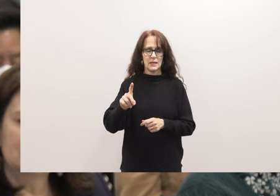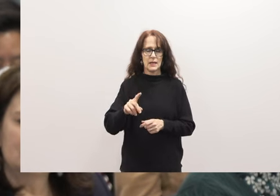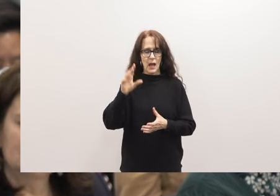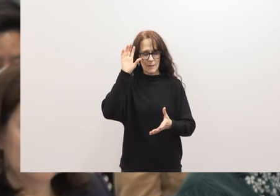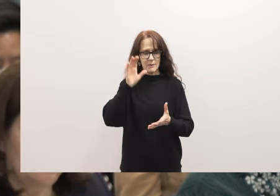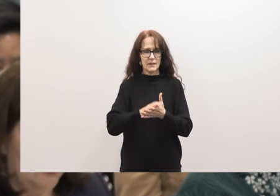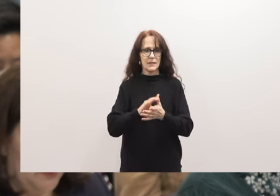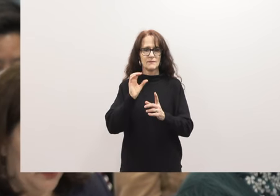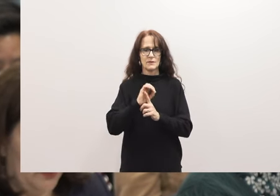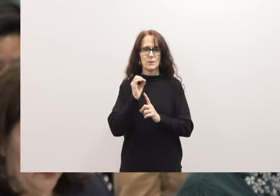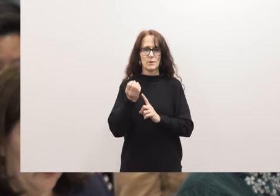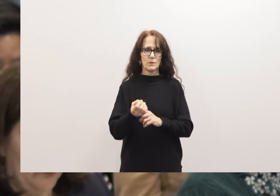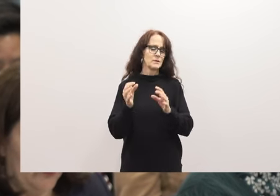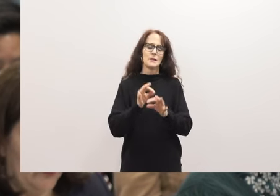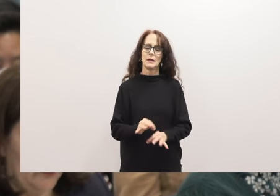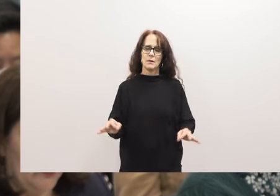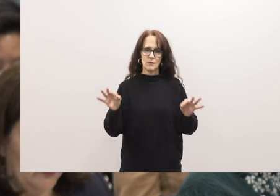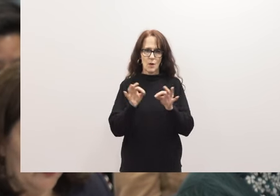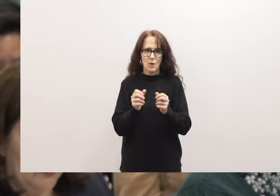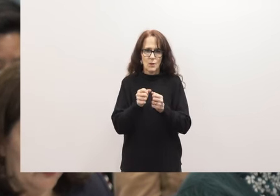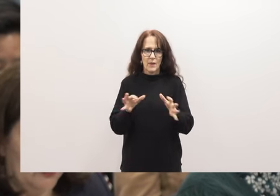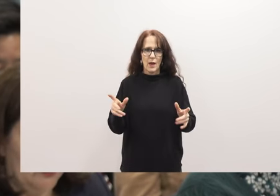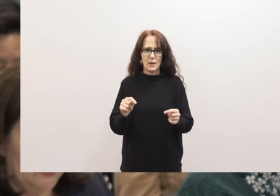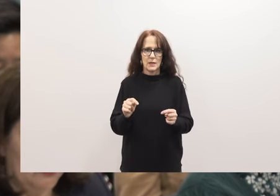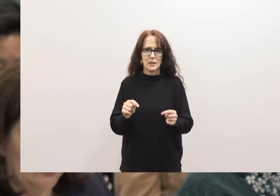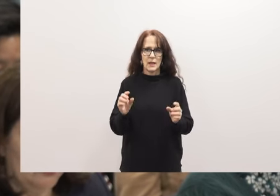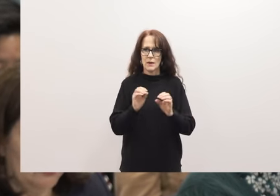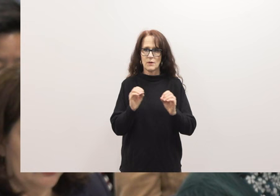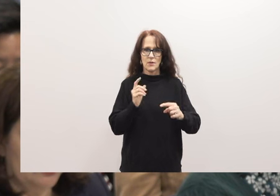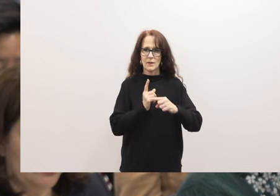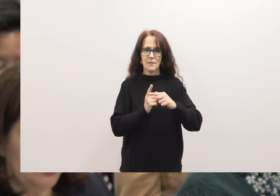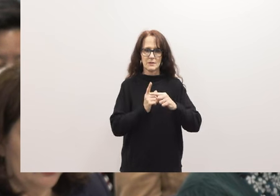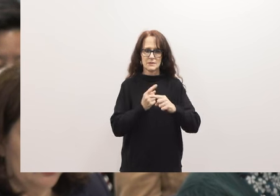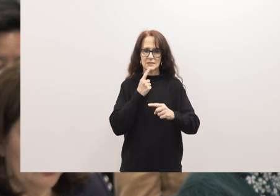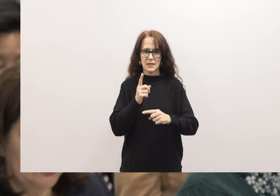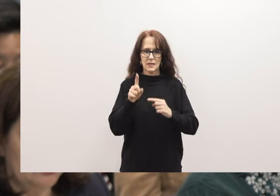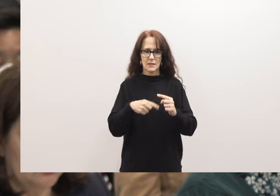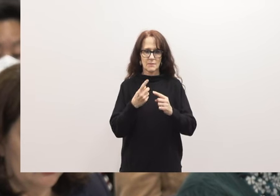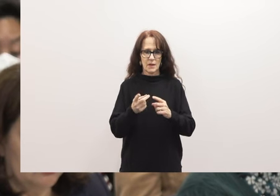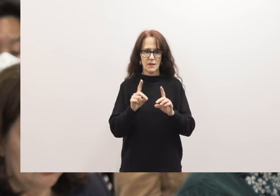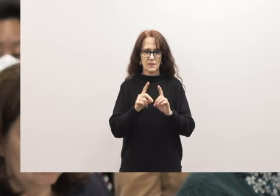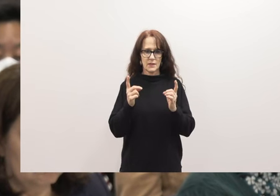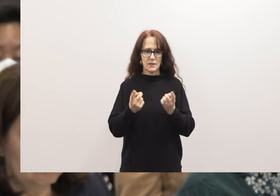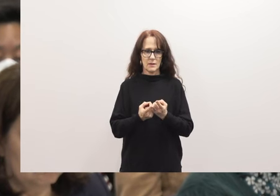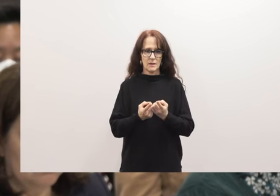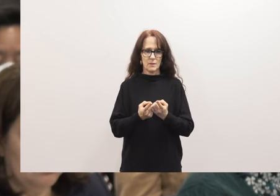that this organization is important because without it, I wouldn't have anything positive to say about the district.